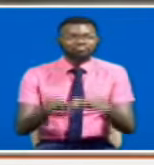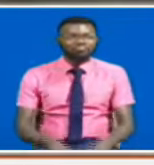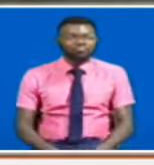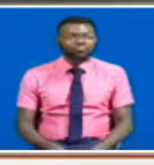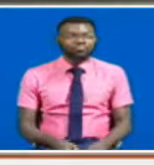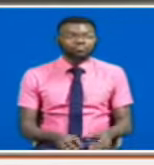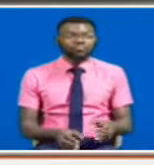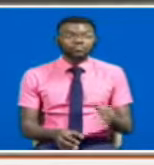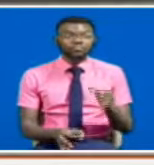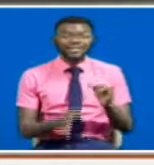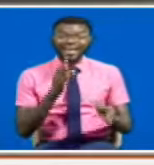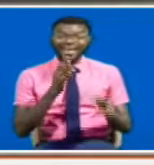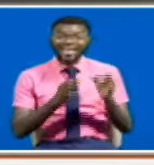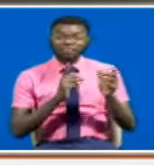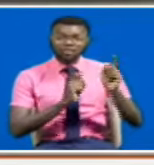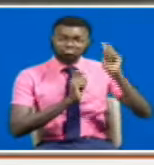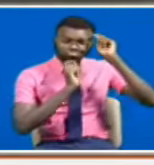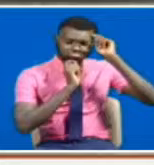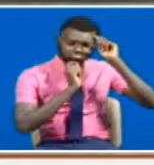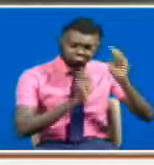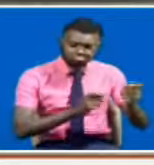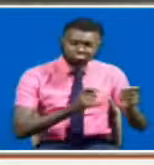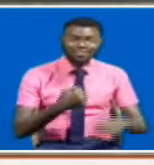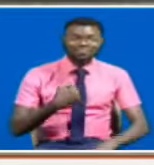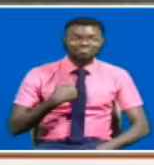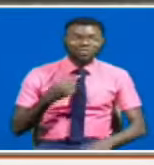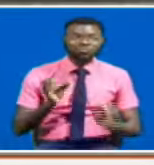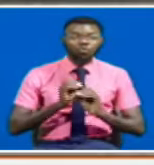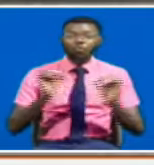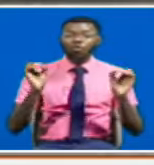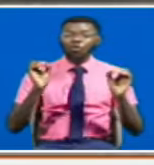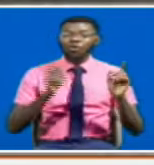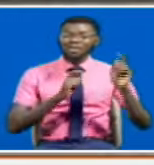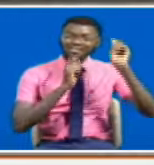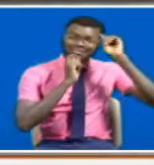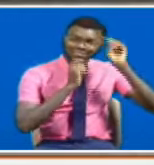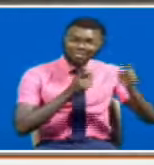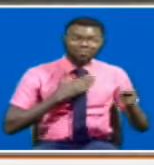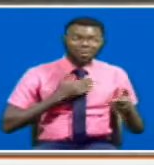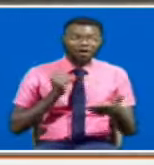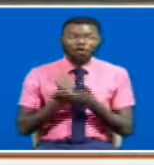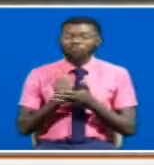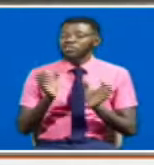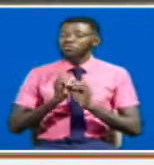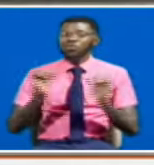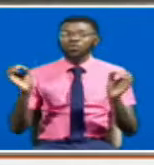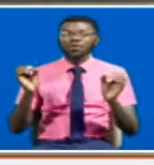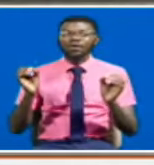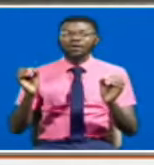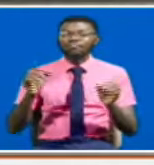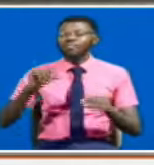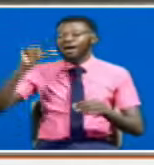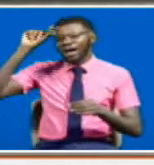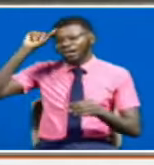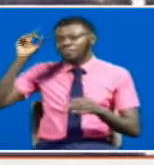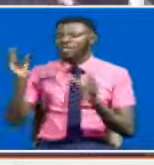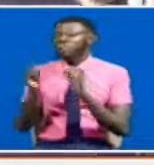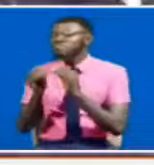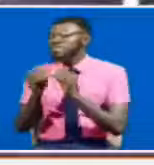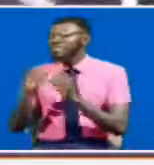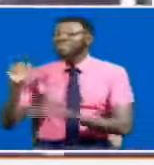with the dignity due to my office, I will choose which of those state functions I will